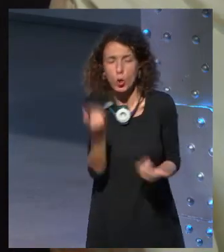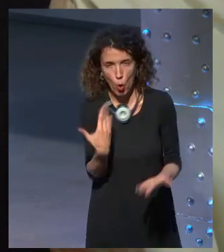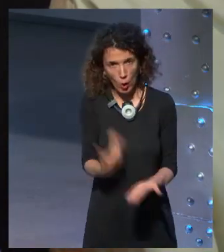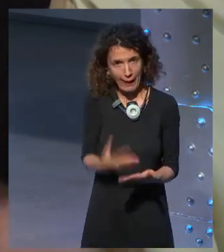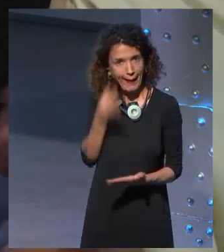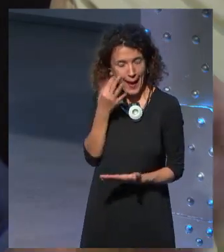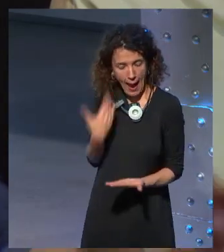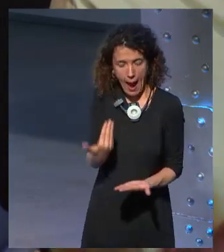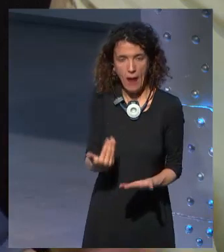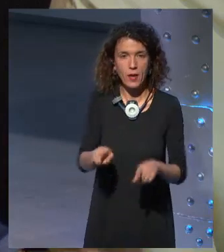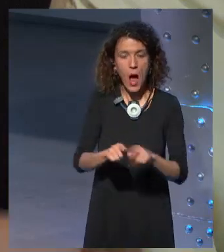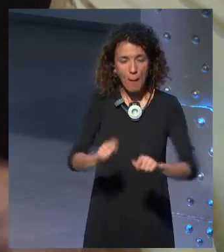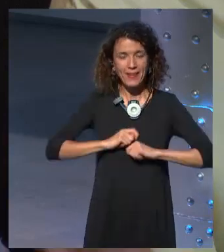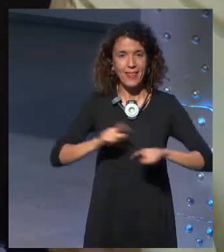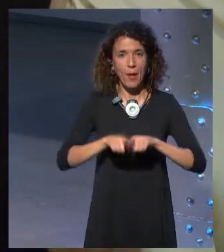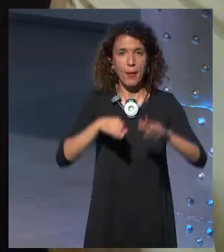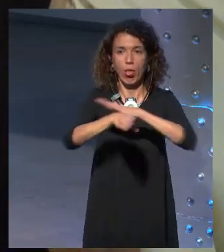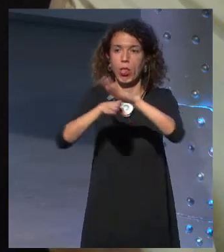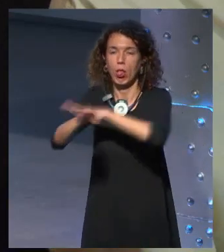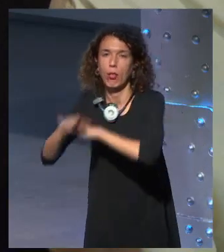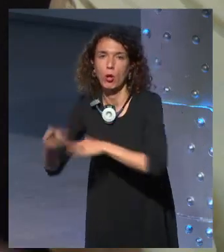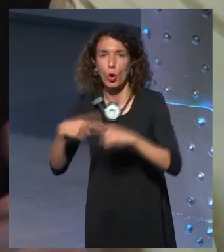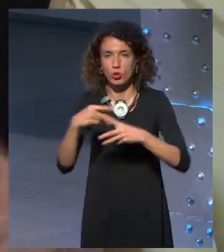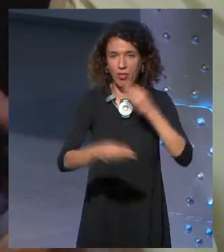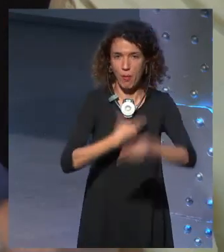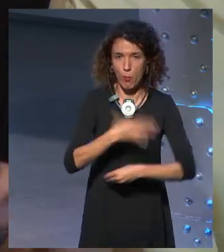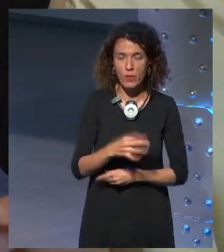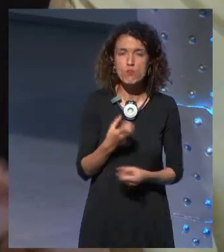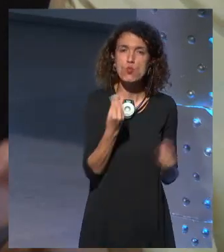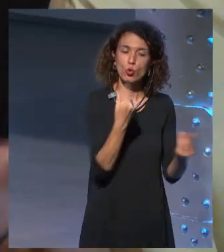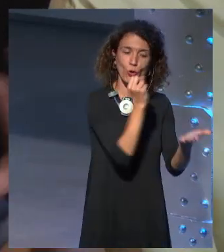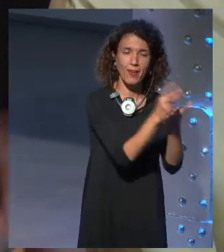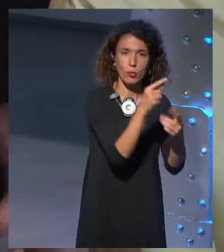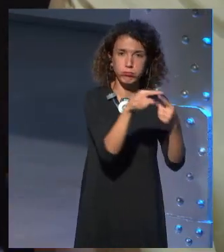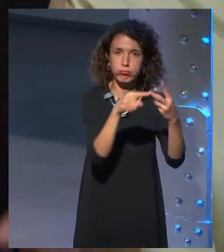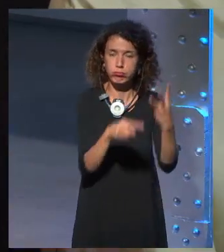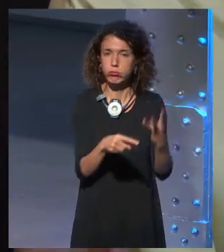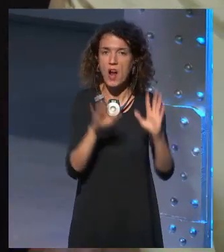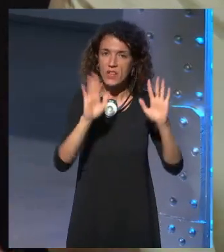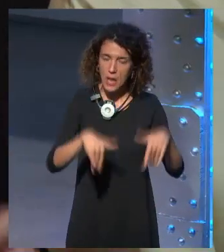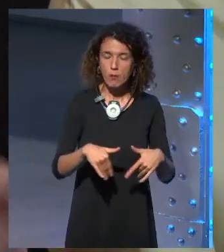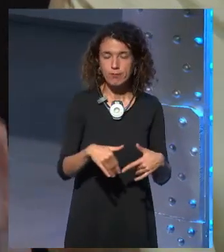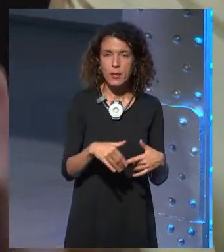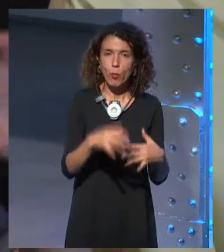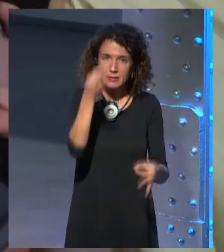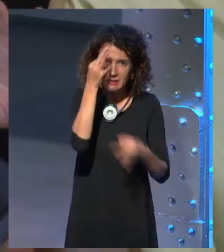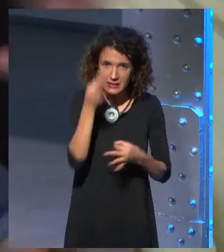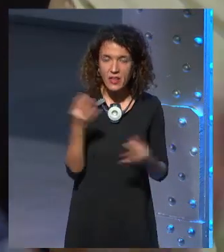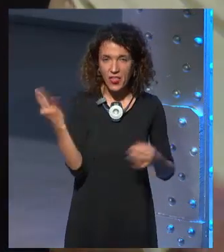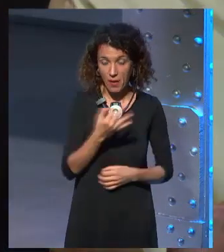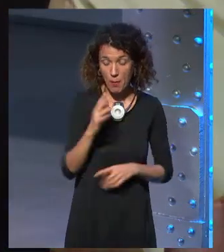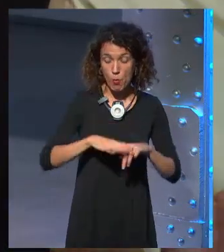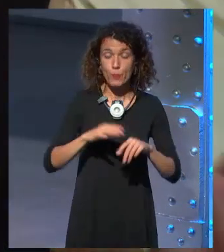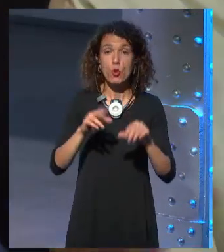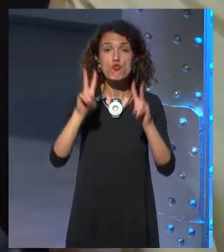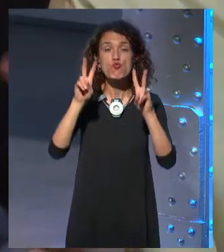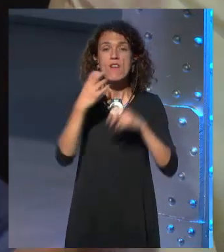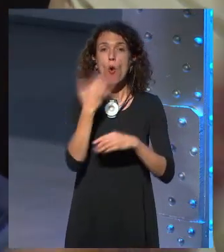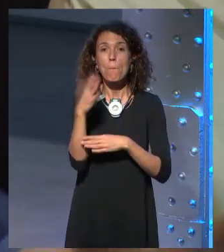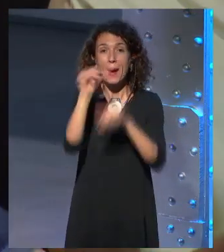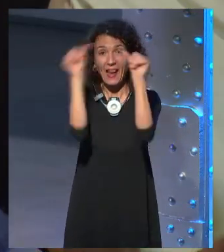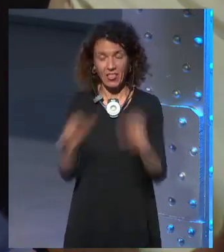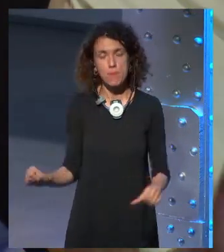something real that serves some purpose or that opens doors for you. So there are many challenges that we have to finalize. But I